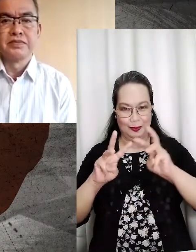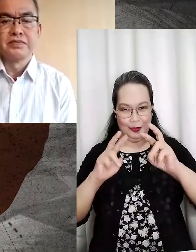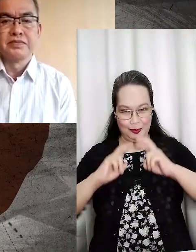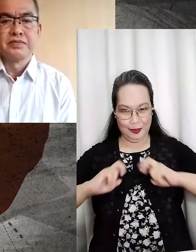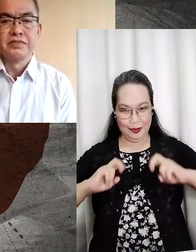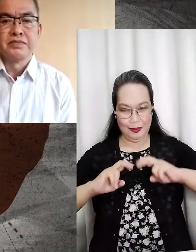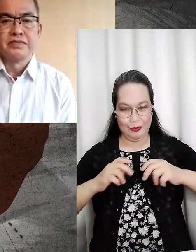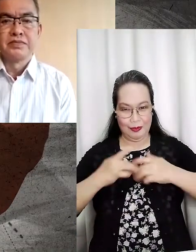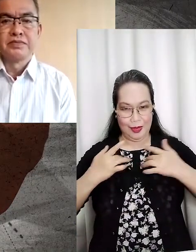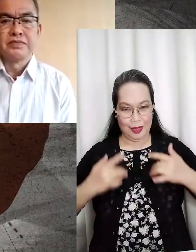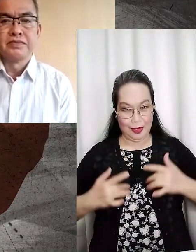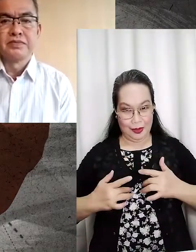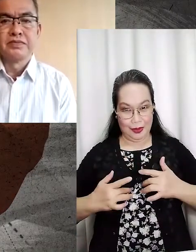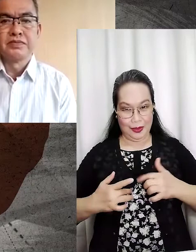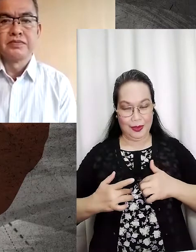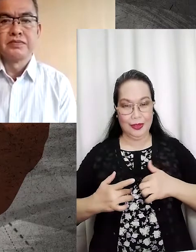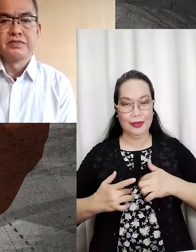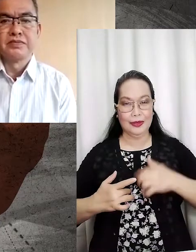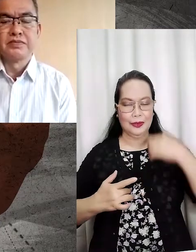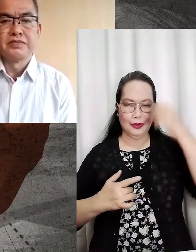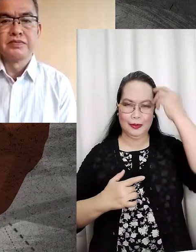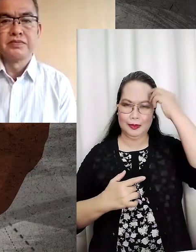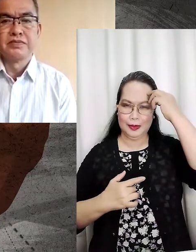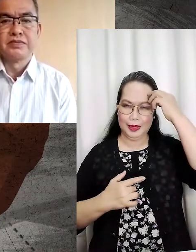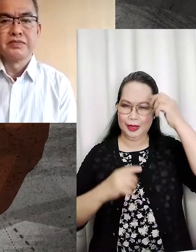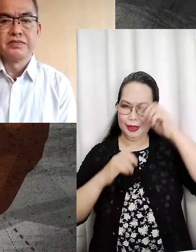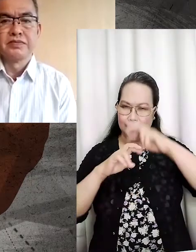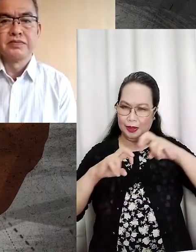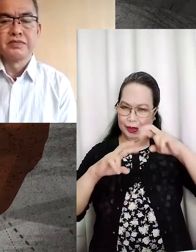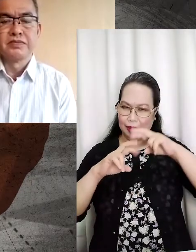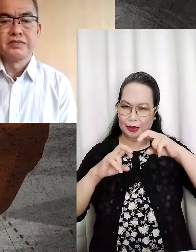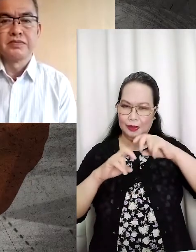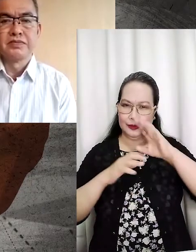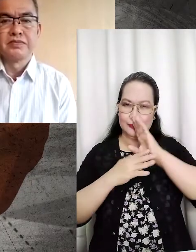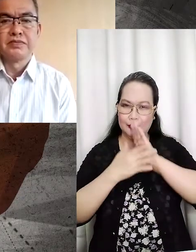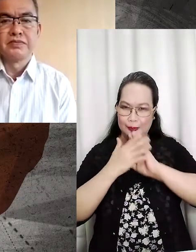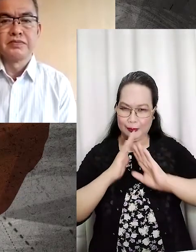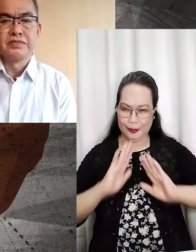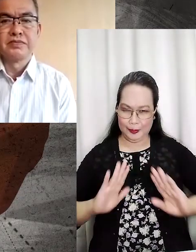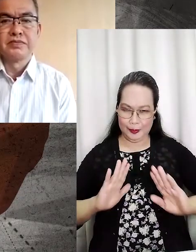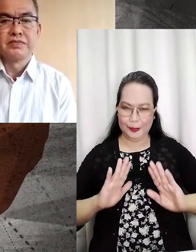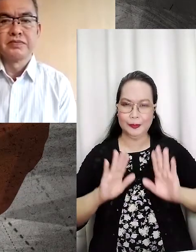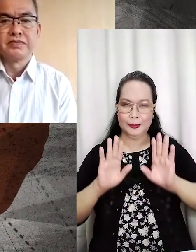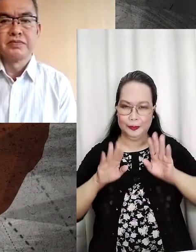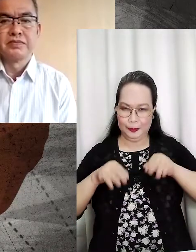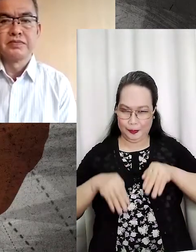hearts, our minds, in a brief time of stillness and prayer.